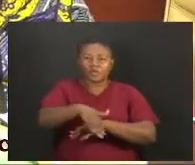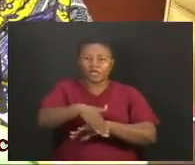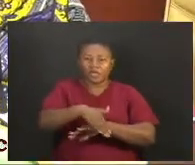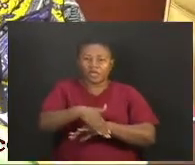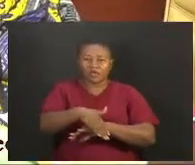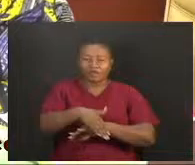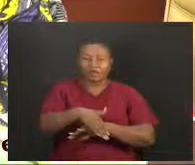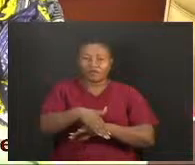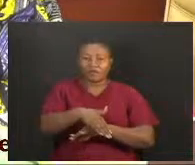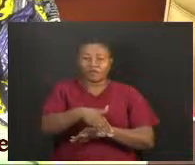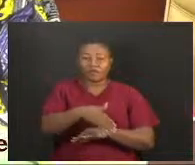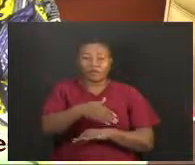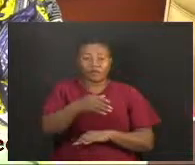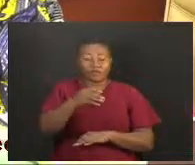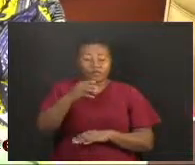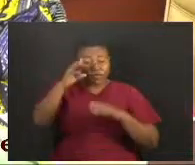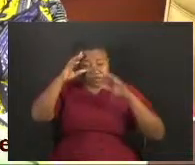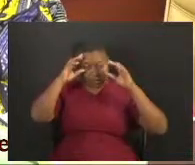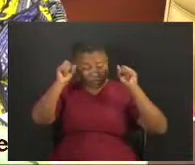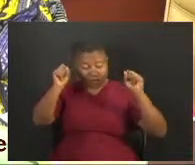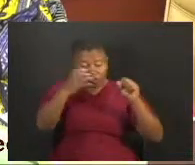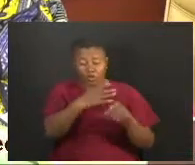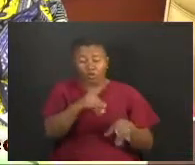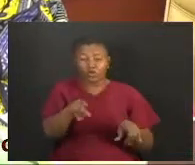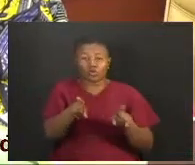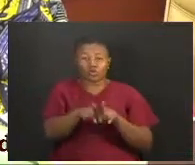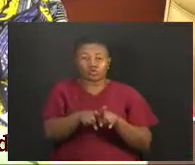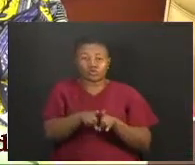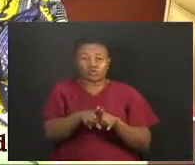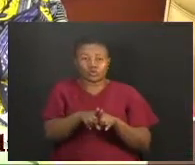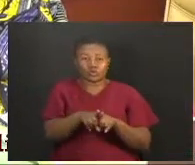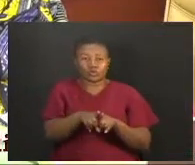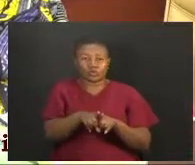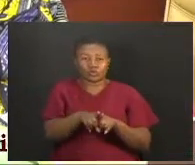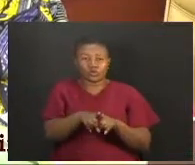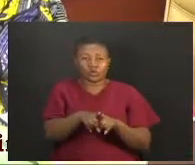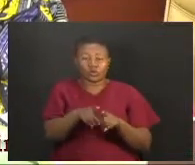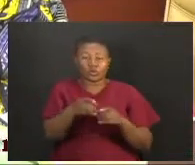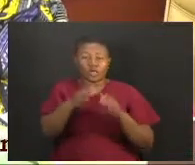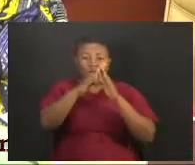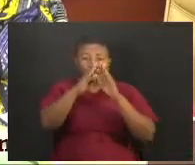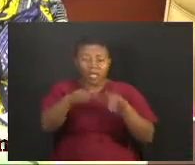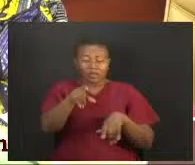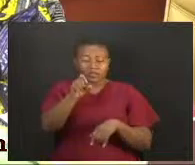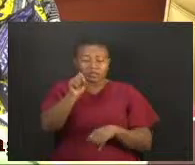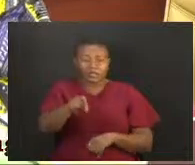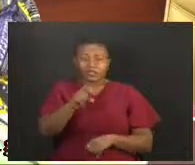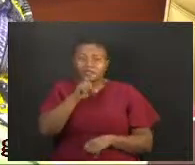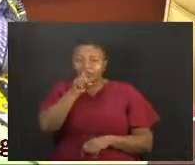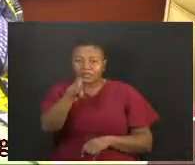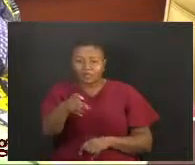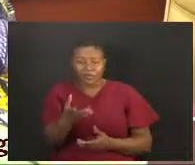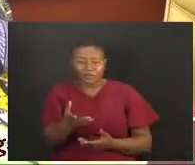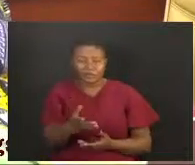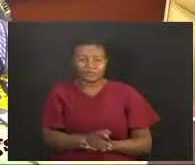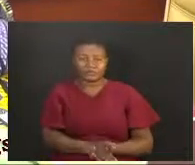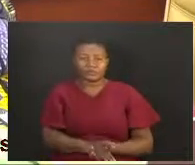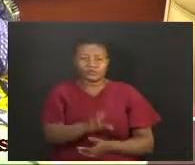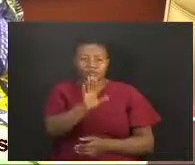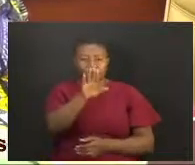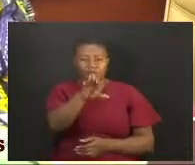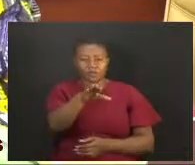the president, and in the form the House may determine. Yes, wait, look at them. Mr. Speaker, wait,